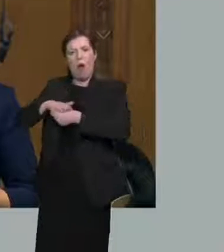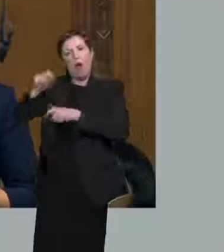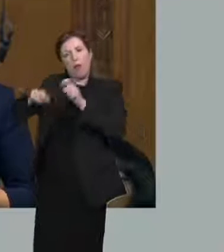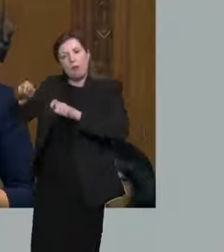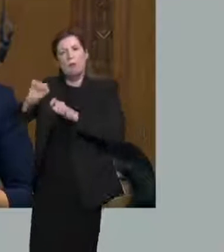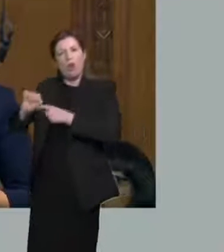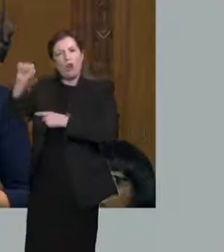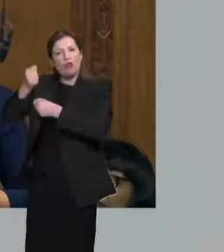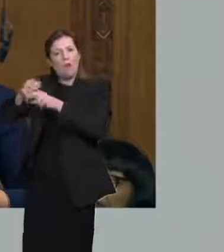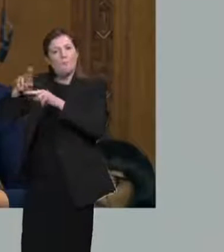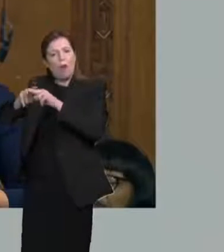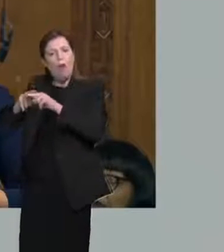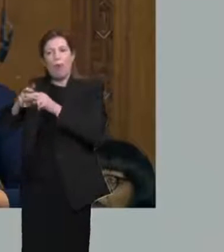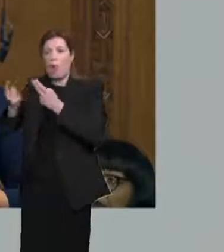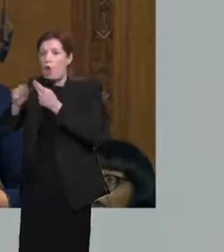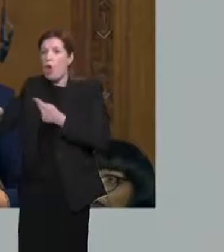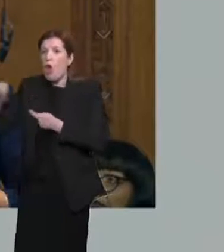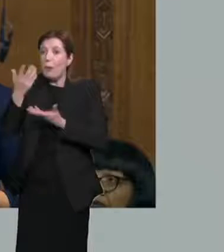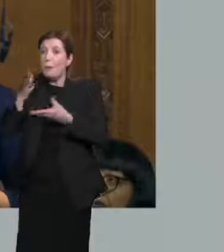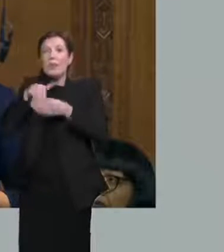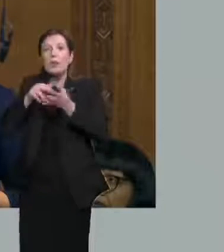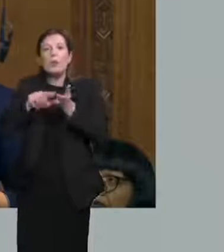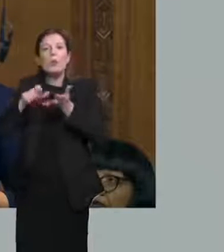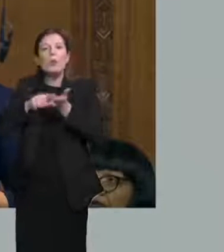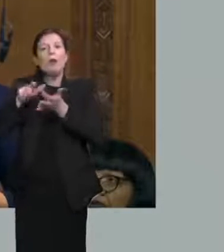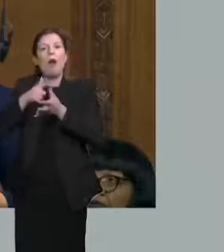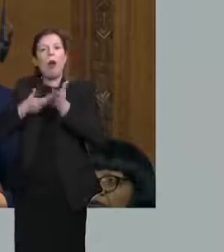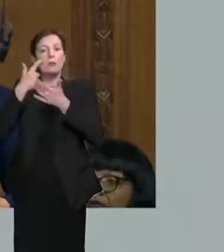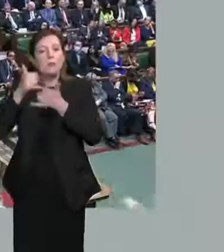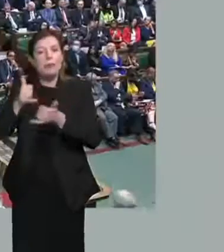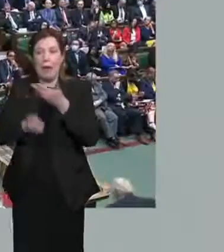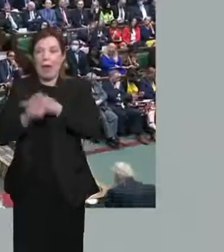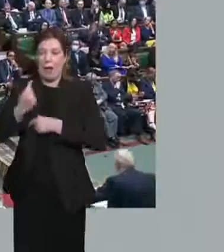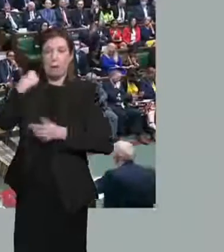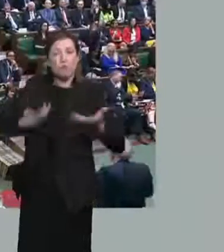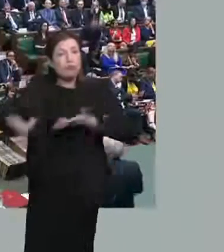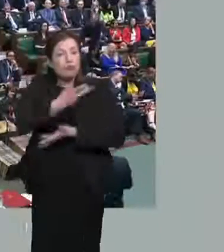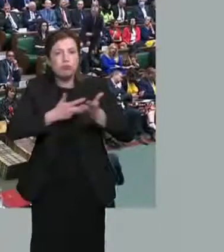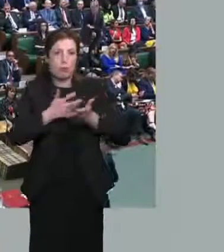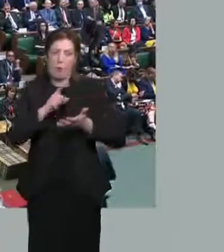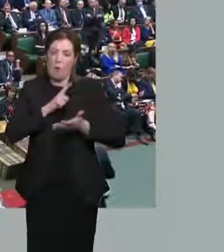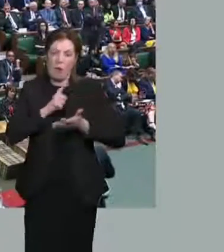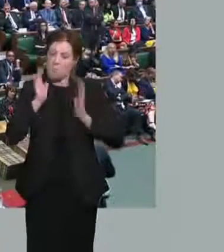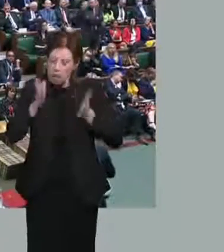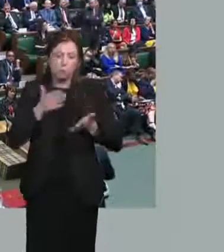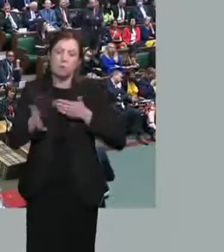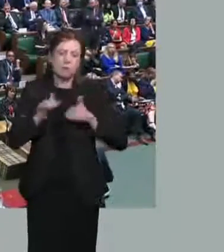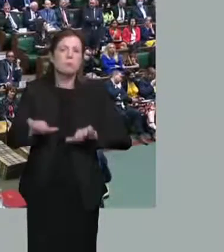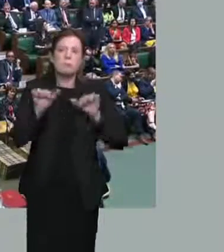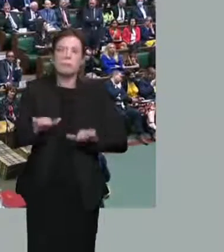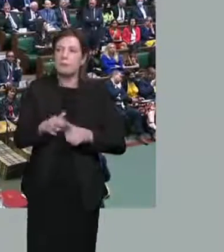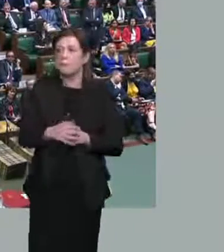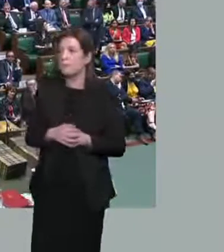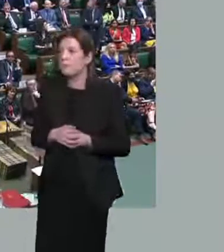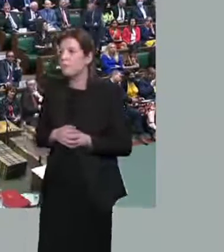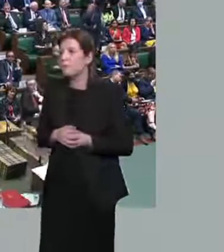her granddad and other nuclear testing veterans to bring an end to this national scandal? Prime Minister. Well, I thank the honourable member very much